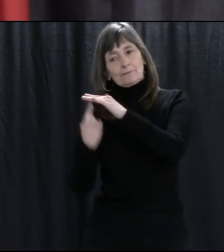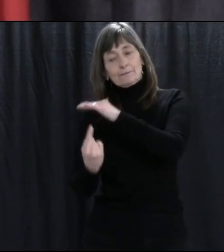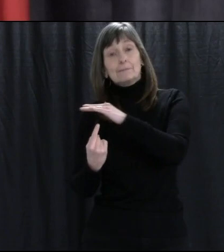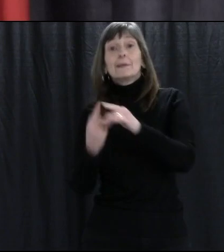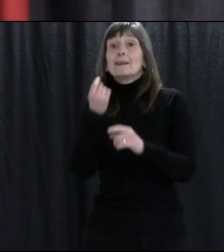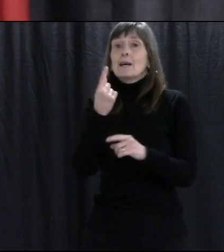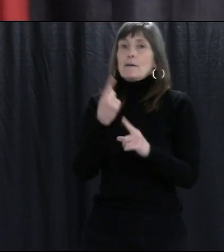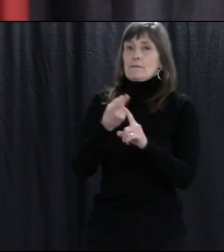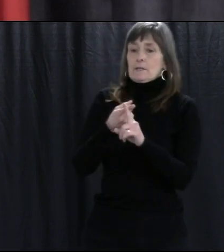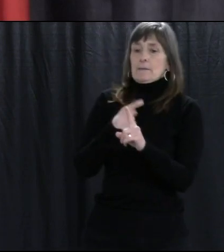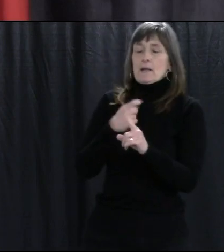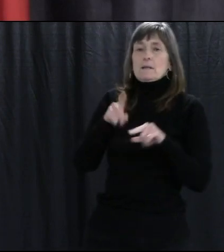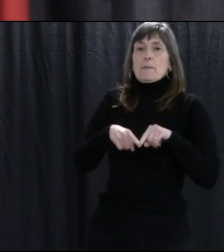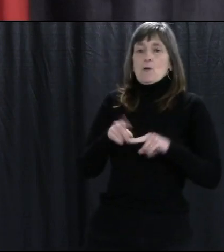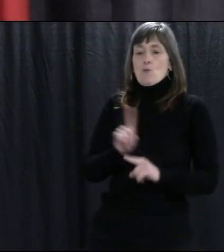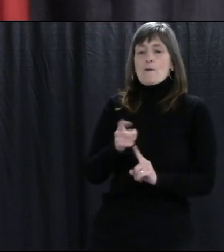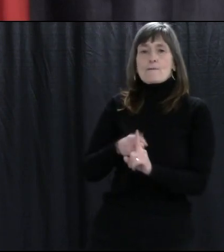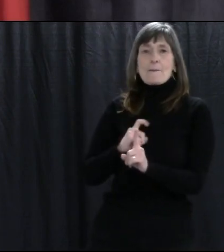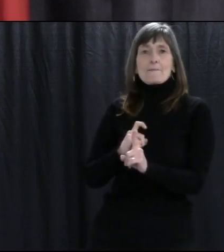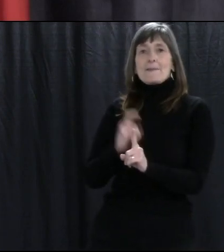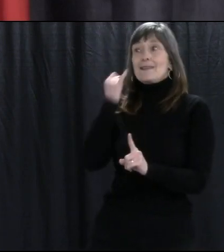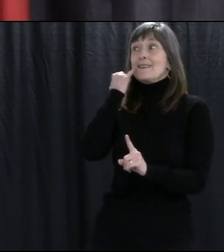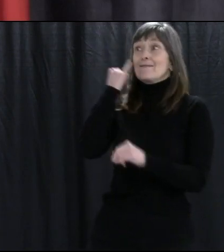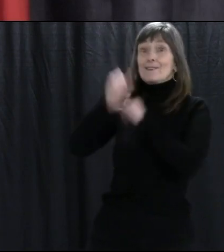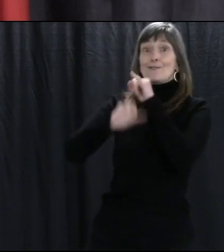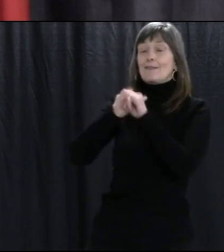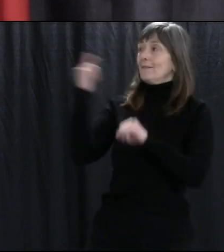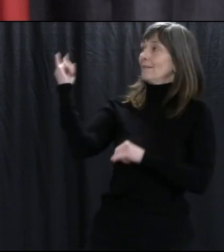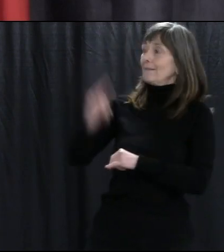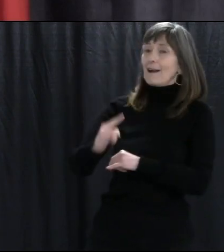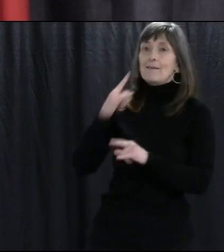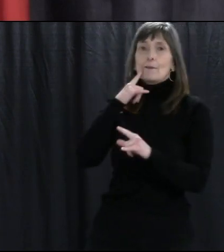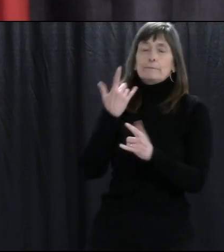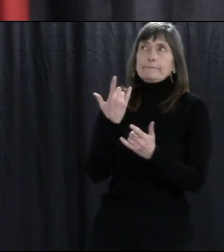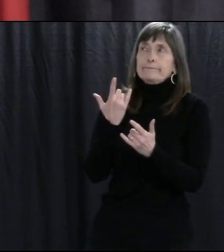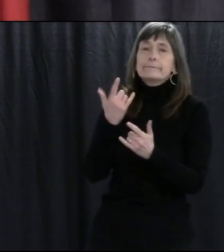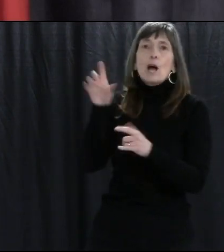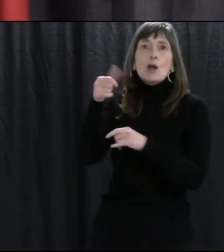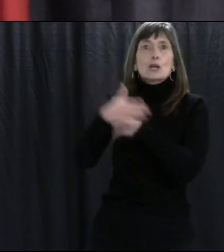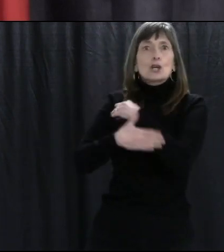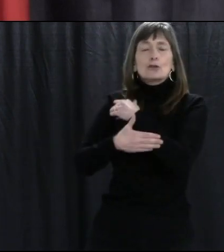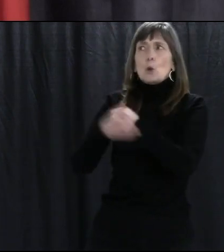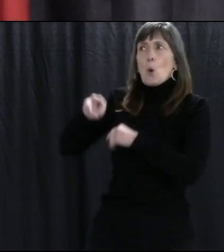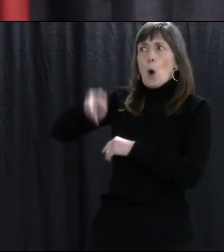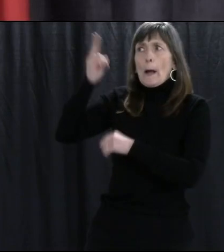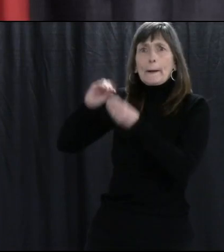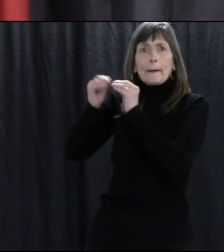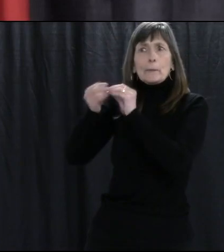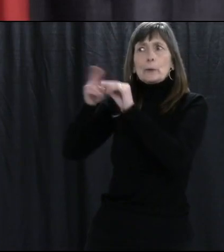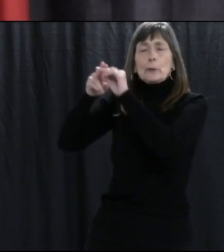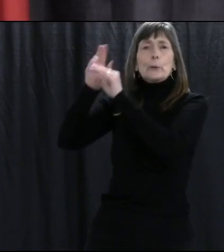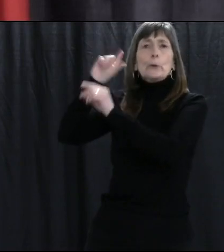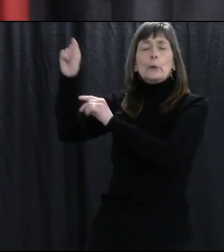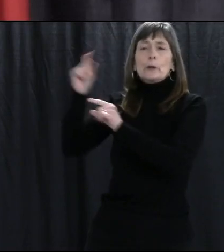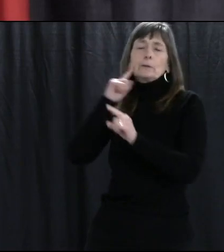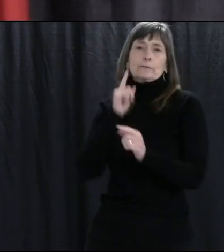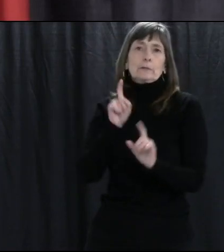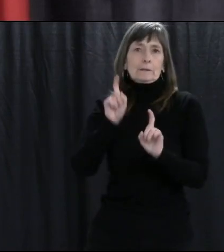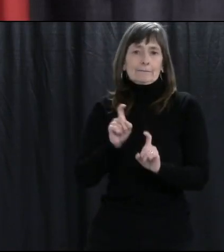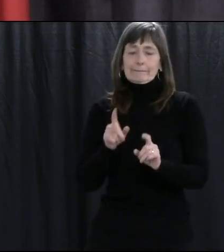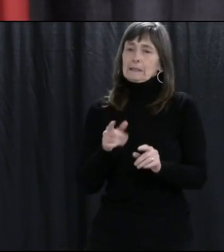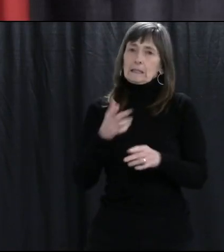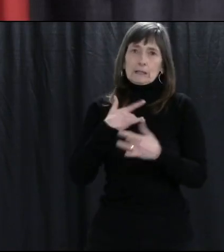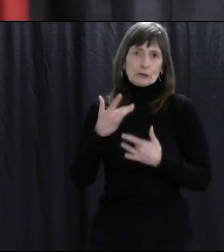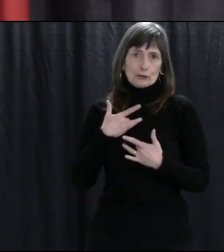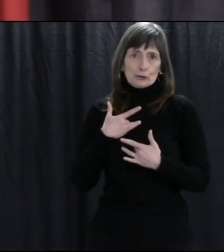have as high rates, but we know maybe don't have the same public health infrastructure to be able to detect those cases. So that's